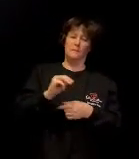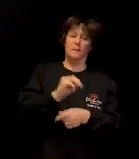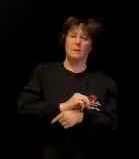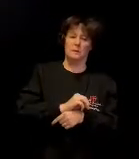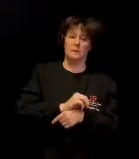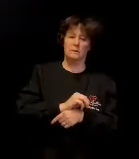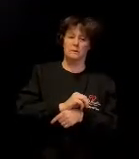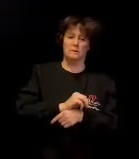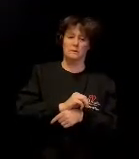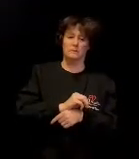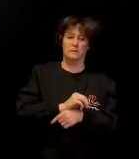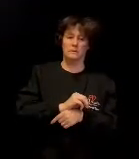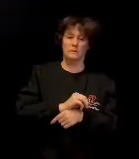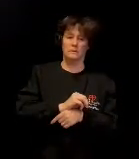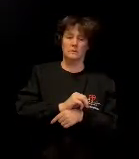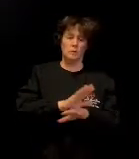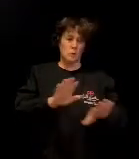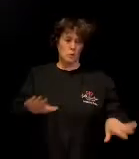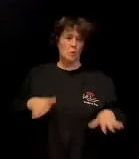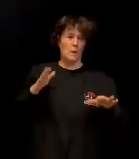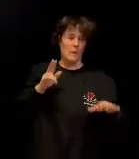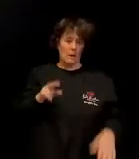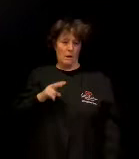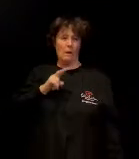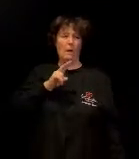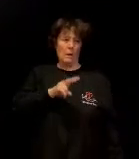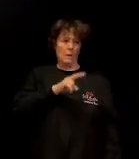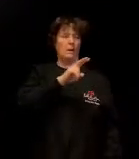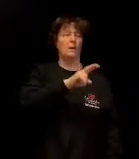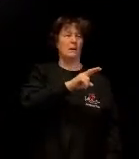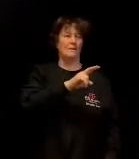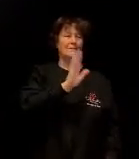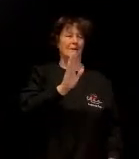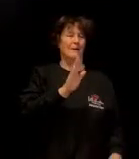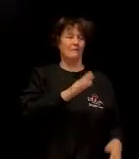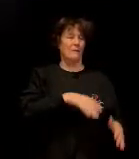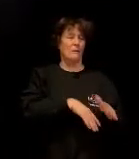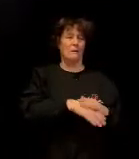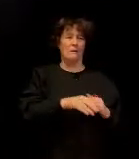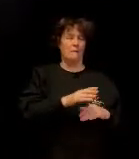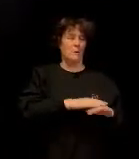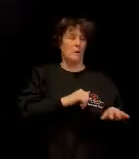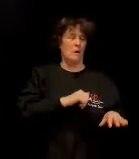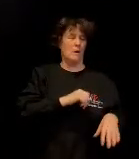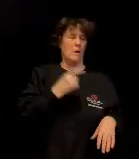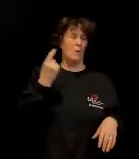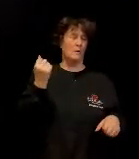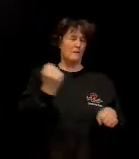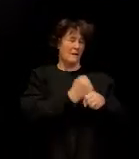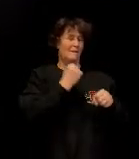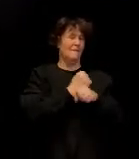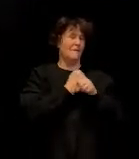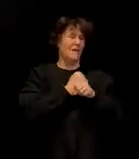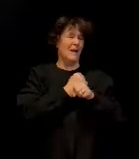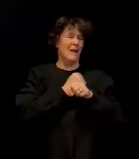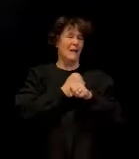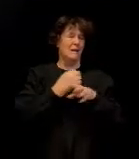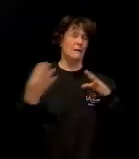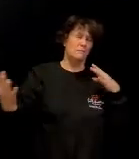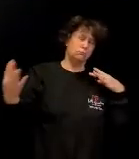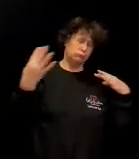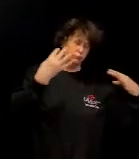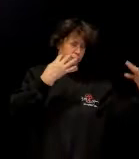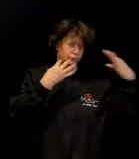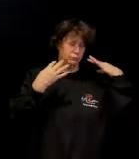is swimming upstream. Never comfortable, exactly. Always having to fight the current and things coming at